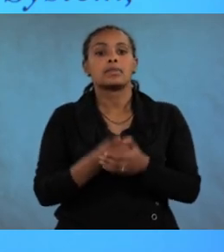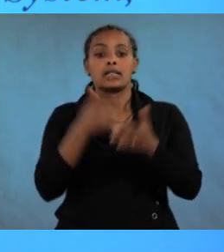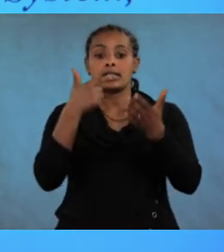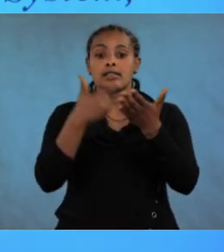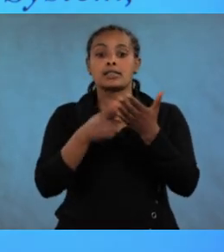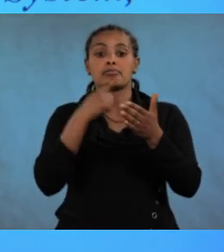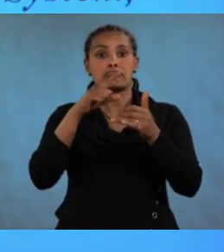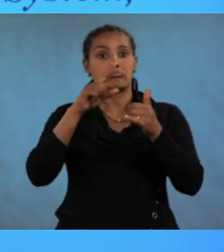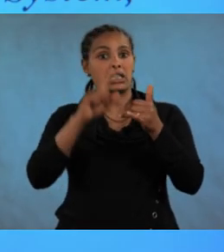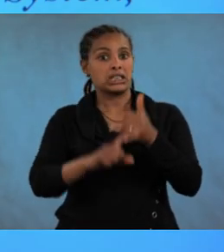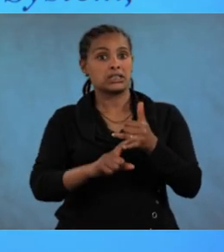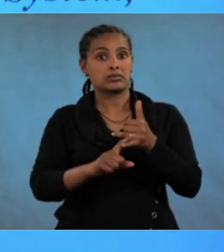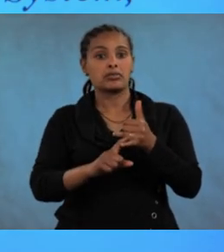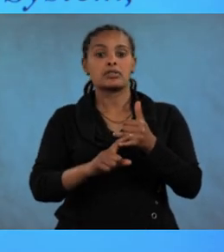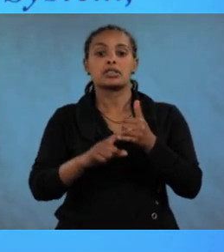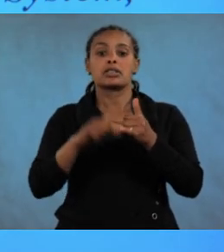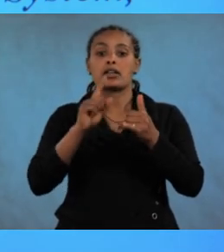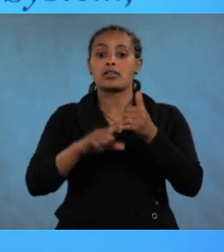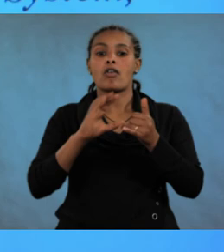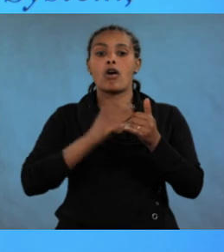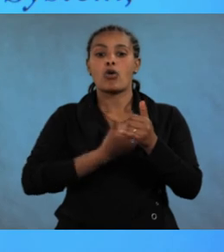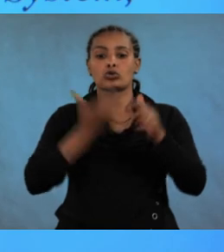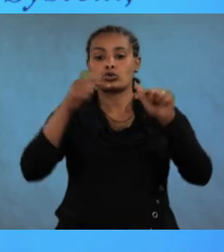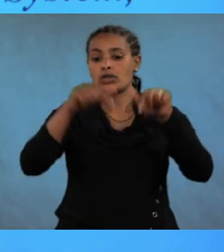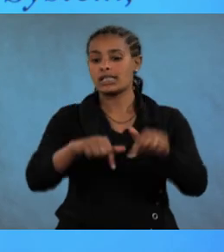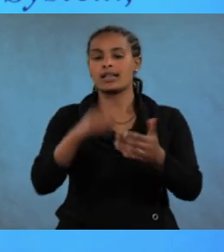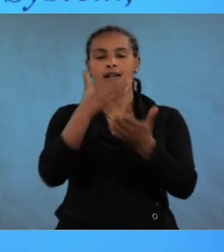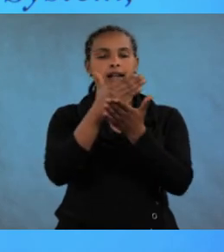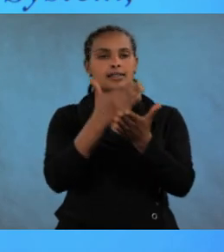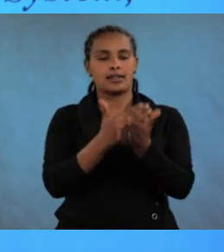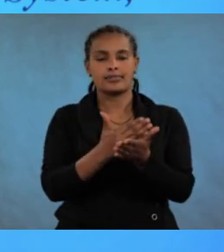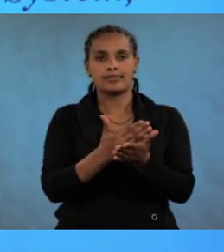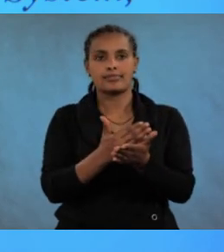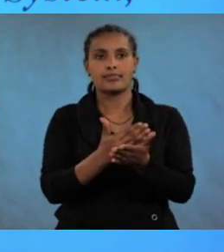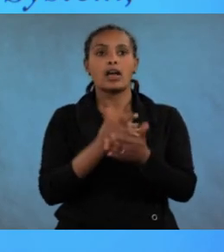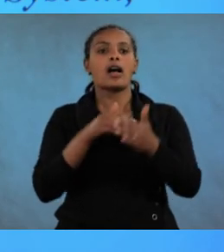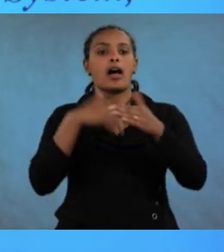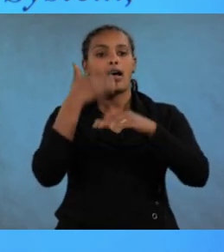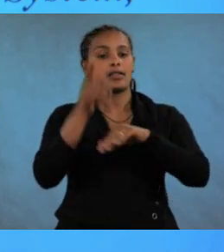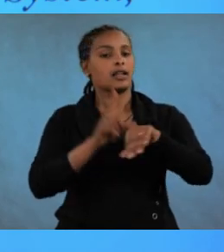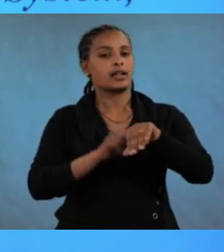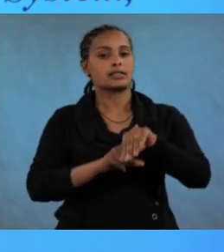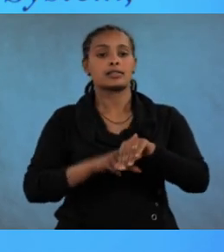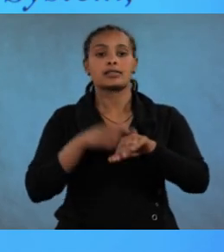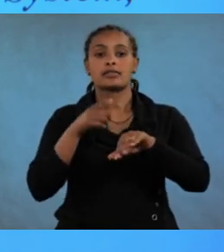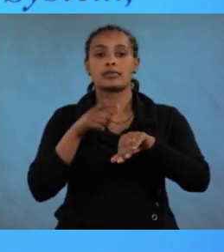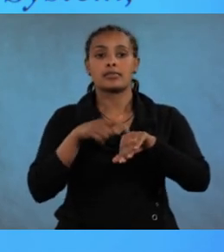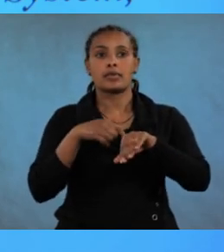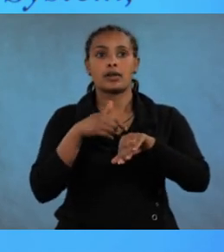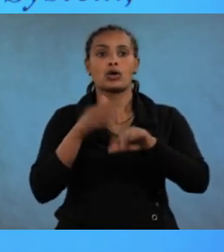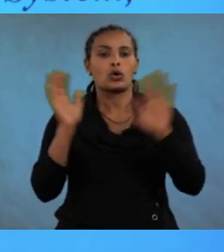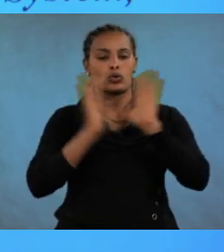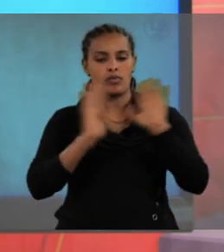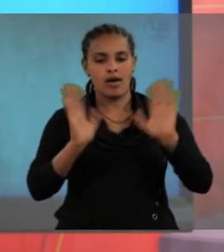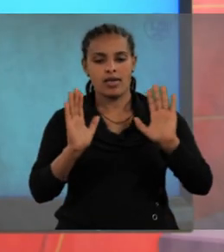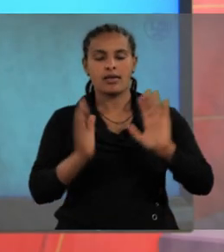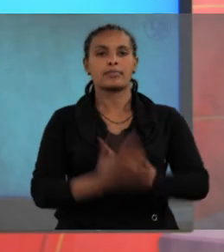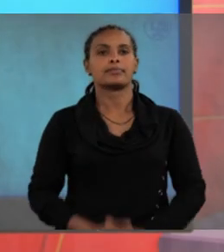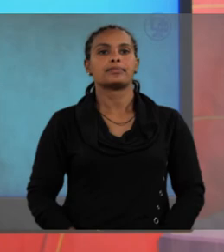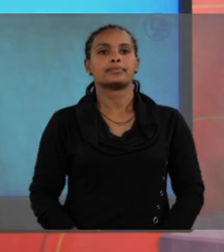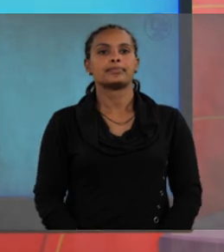This brings us to the end of our today's lesson. Until next time, goodbye.